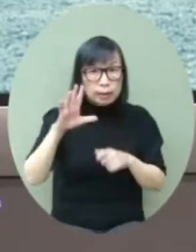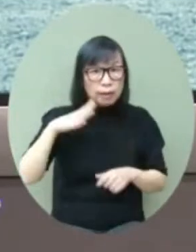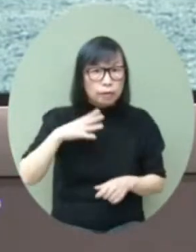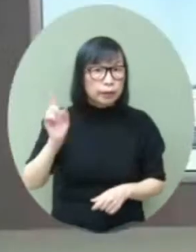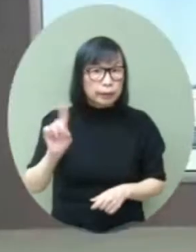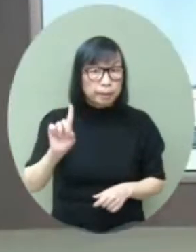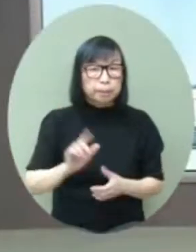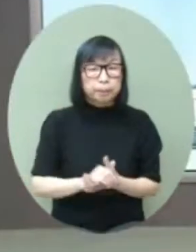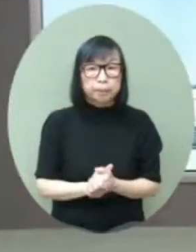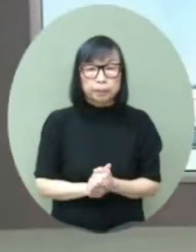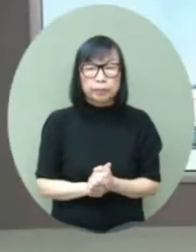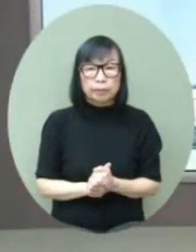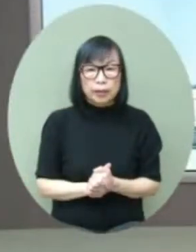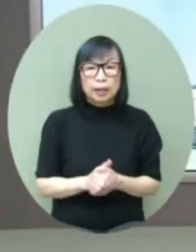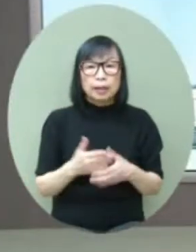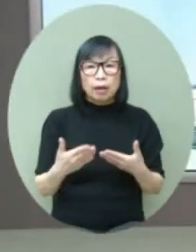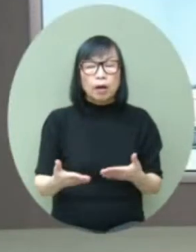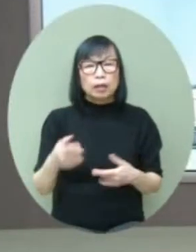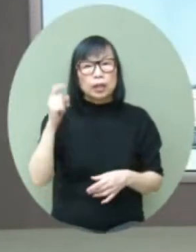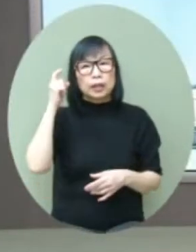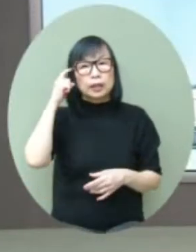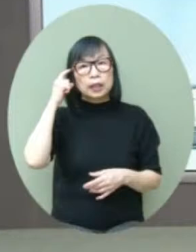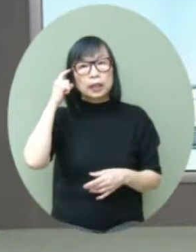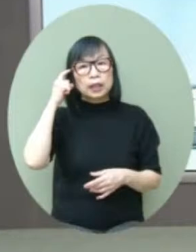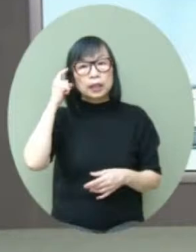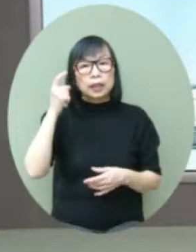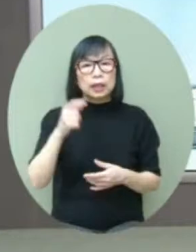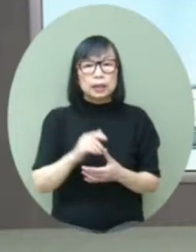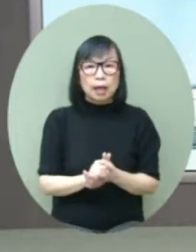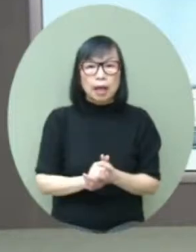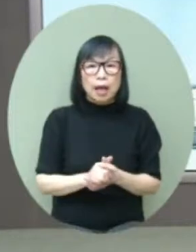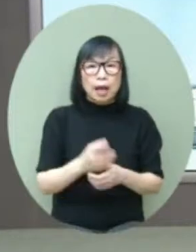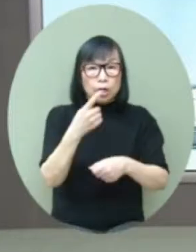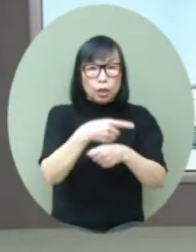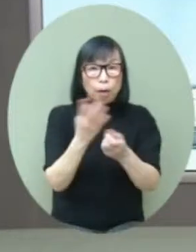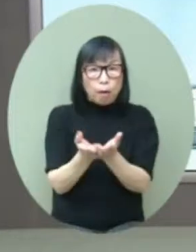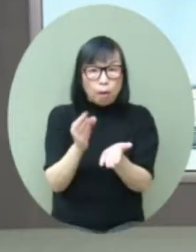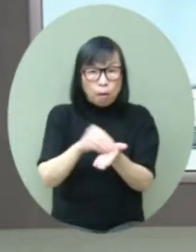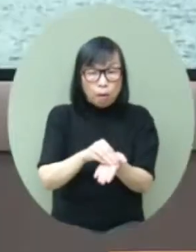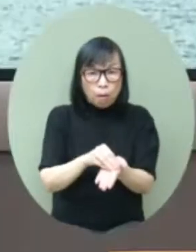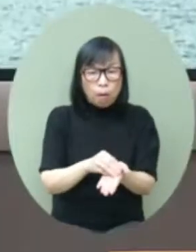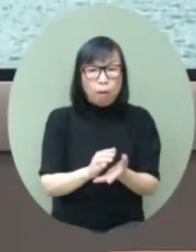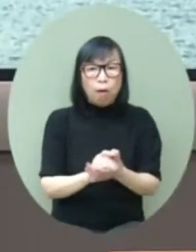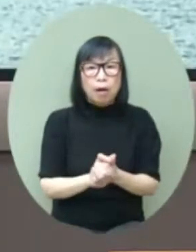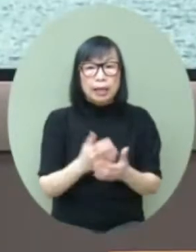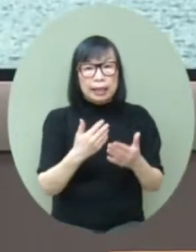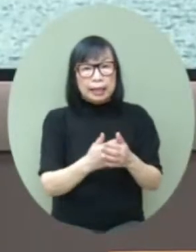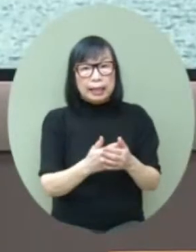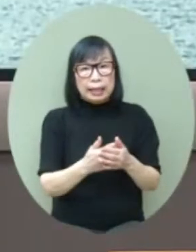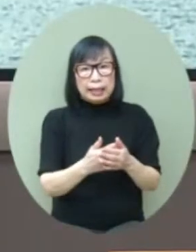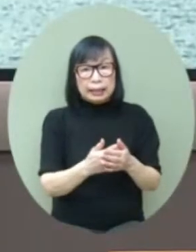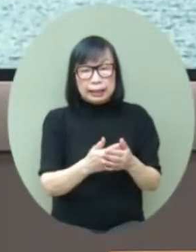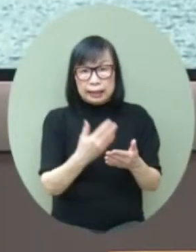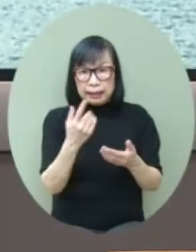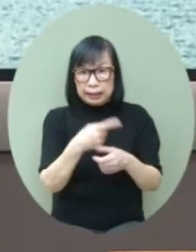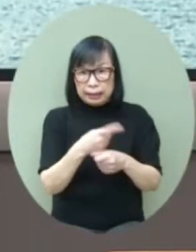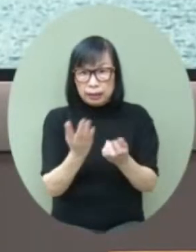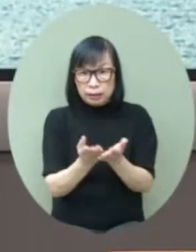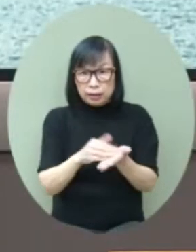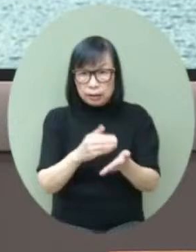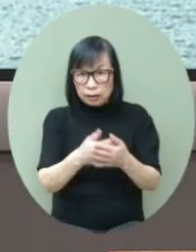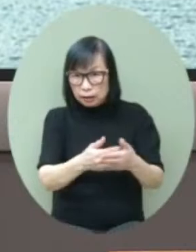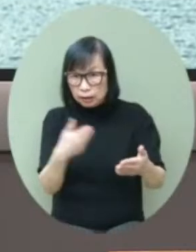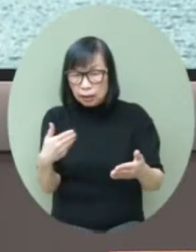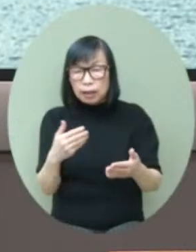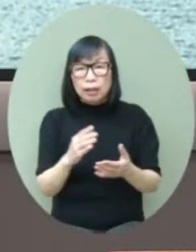on the particular case in question. According to our understanding, the new preliminary confirmed positive